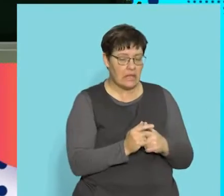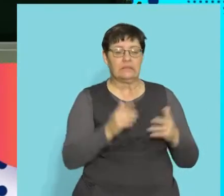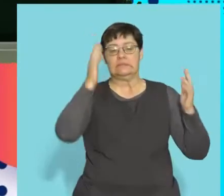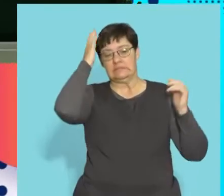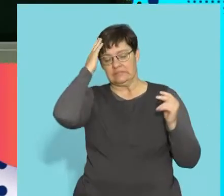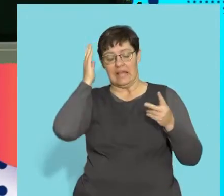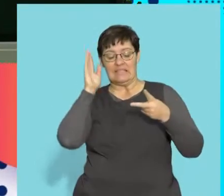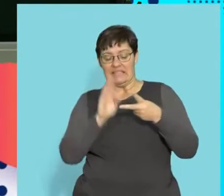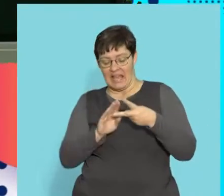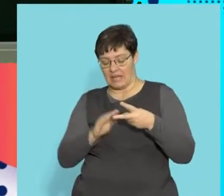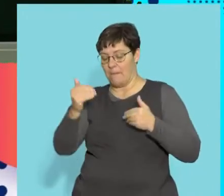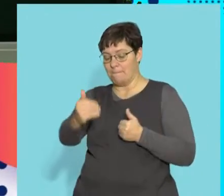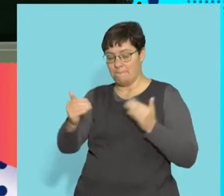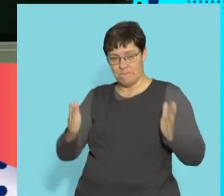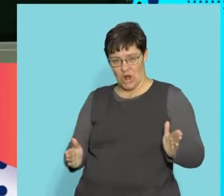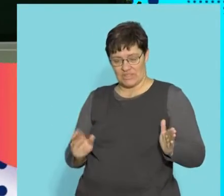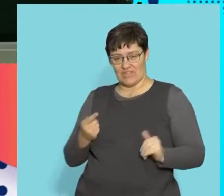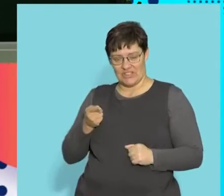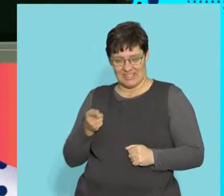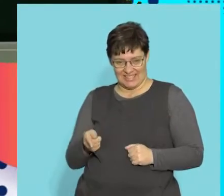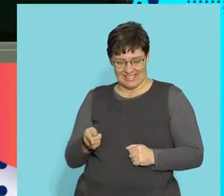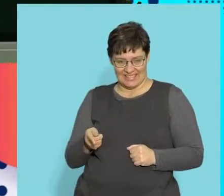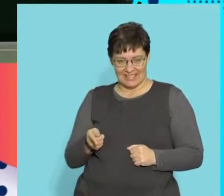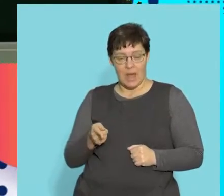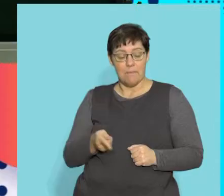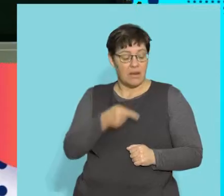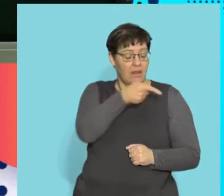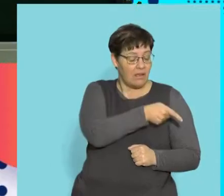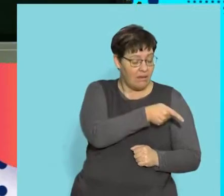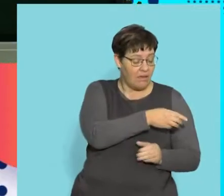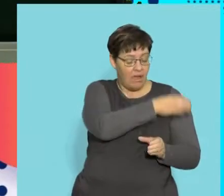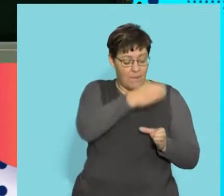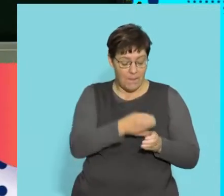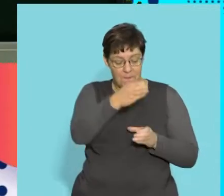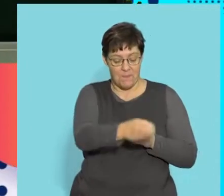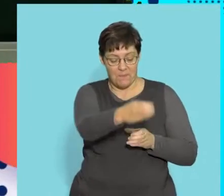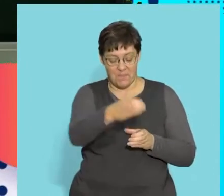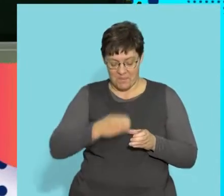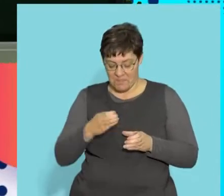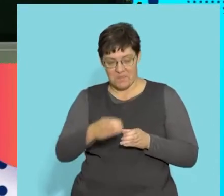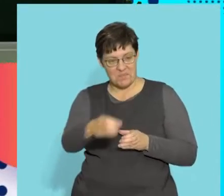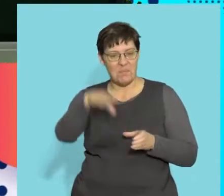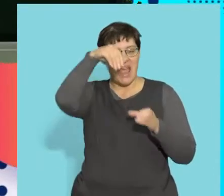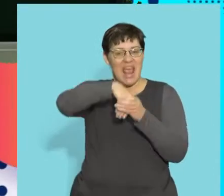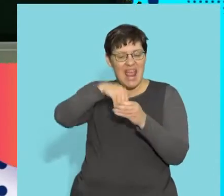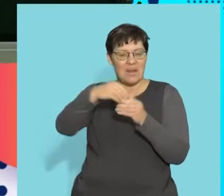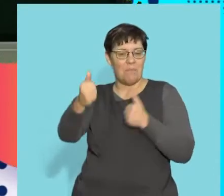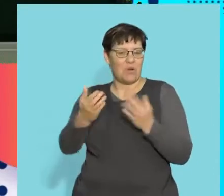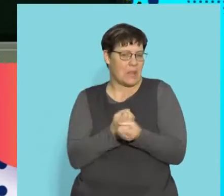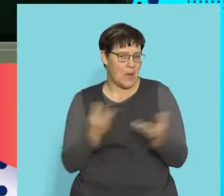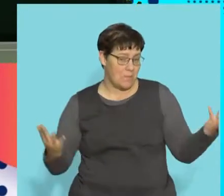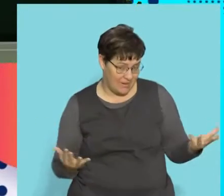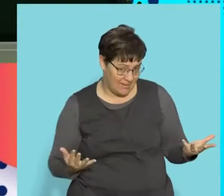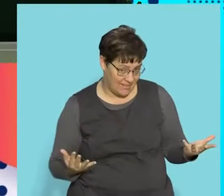Then we've kind of been thrown a bit of a curveball. I've been given a box, and I want to know how many cans of